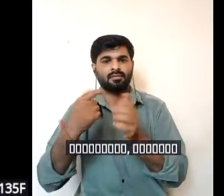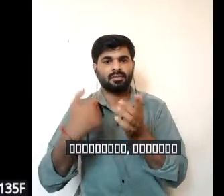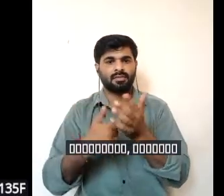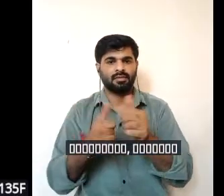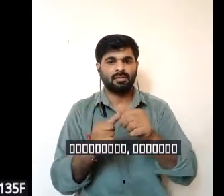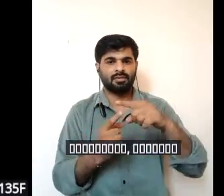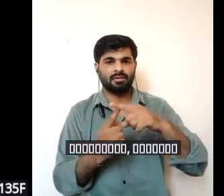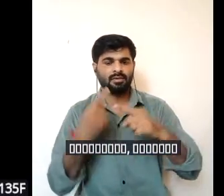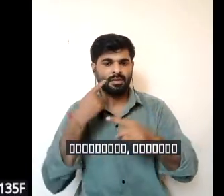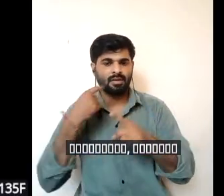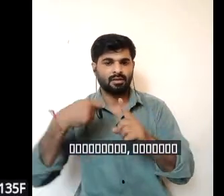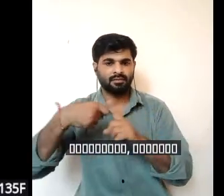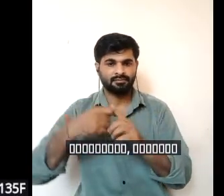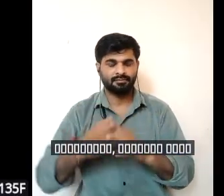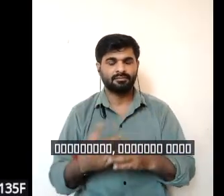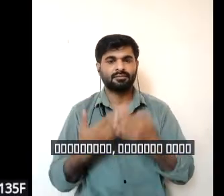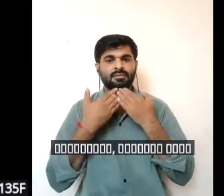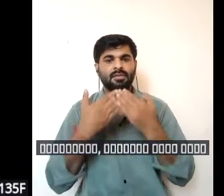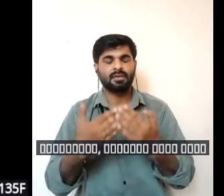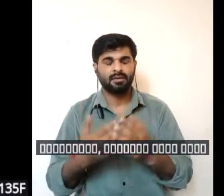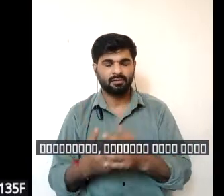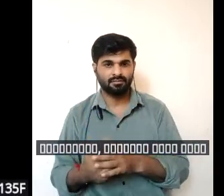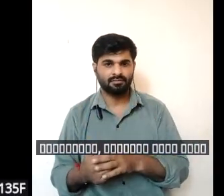you. And of course,